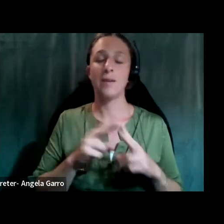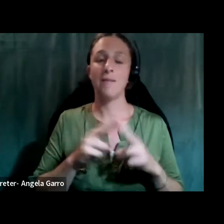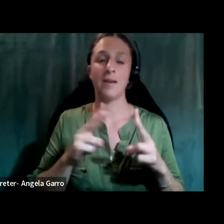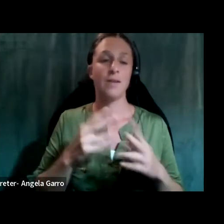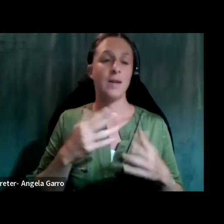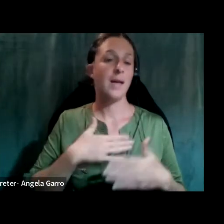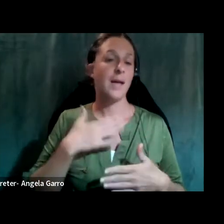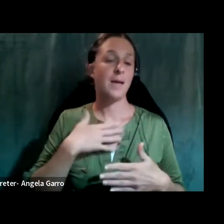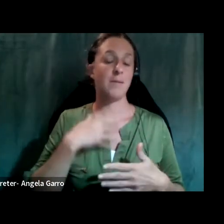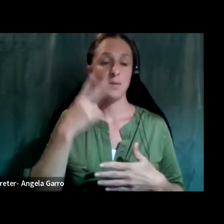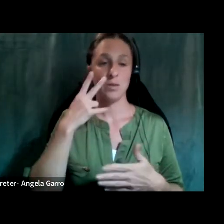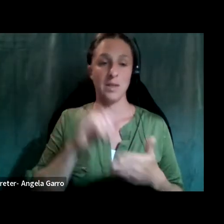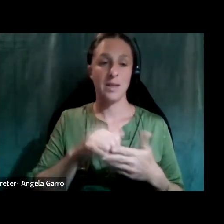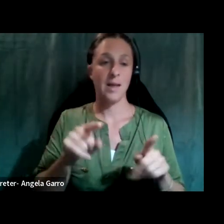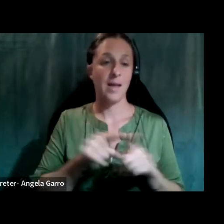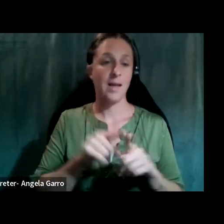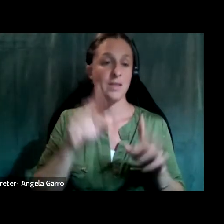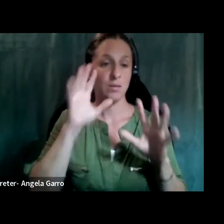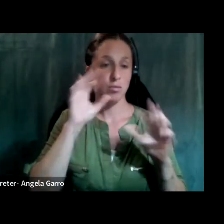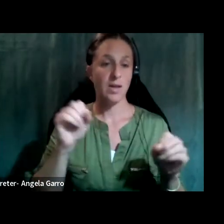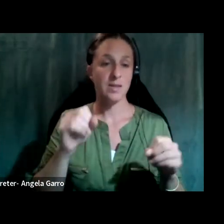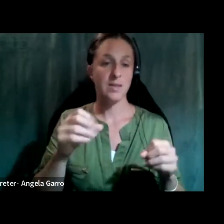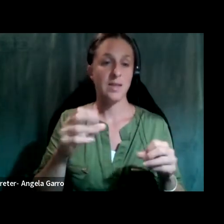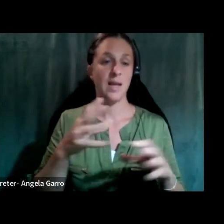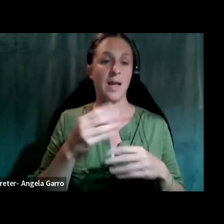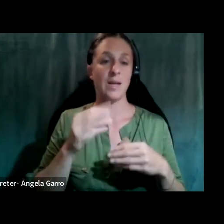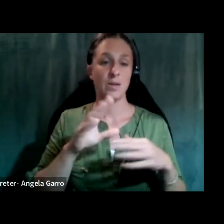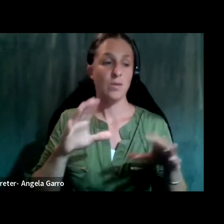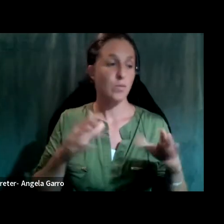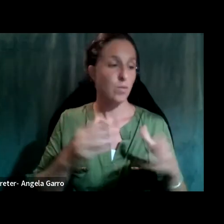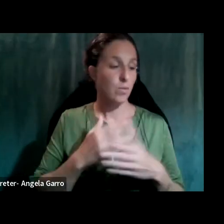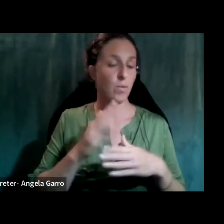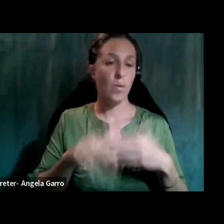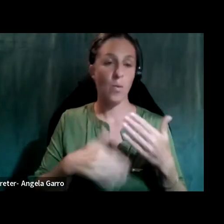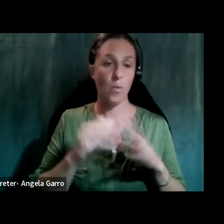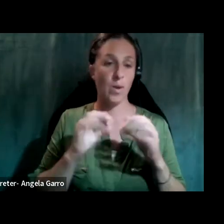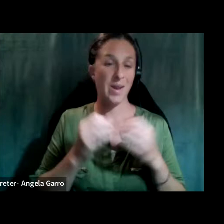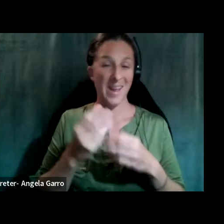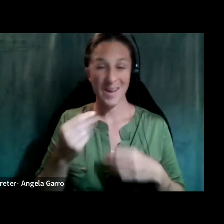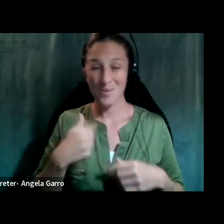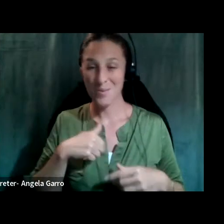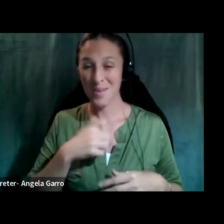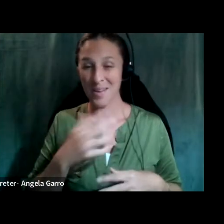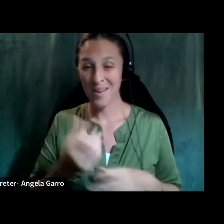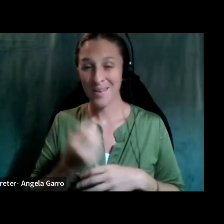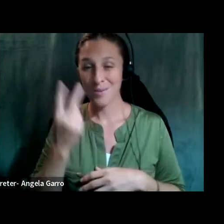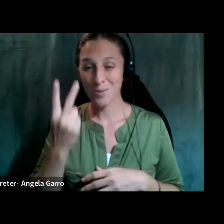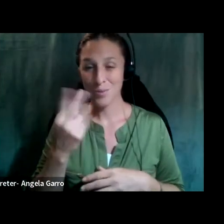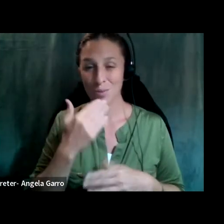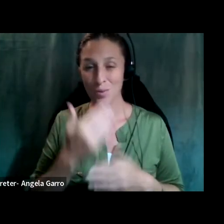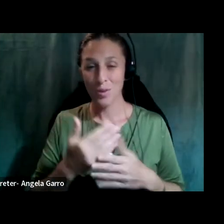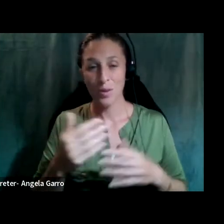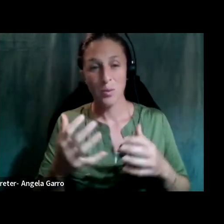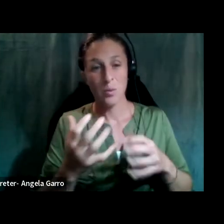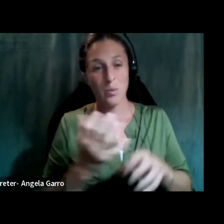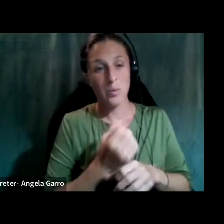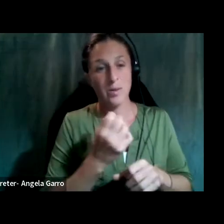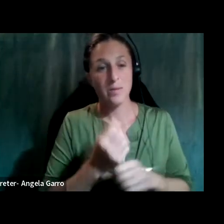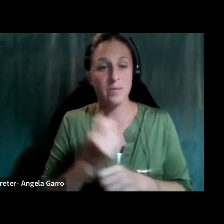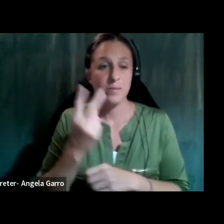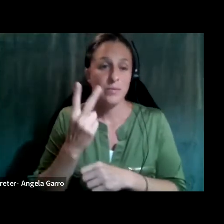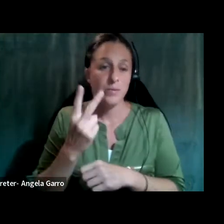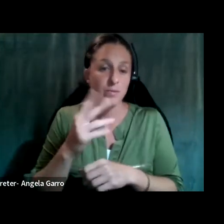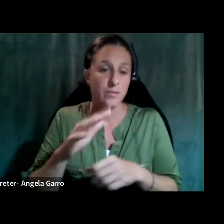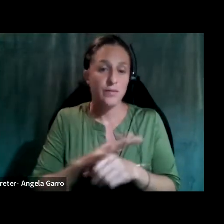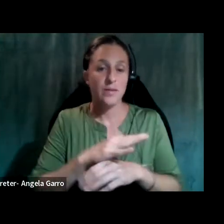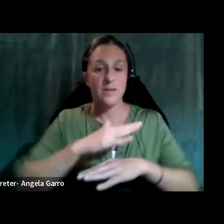see that as the president and doing the whole organization. And it was like, okay, and we got 2 good winners, 2 full tables.